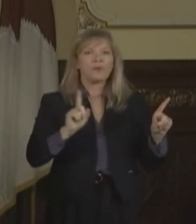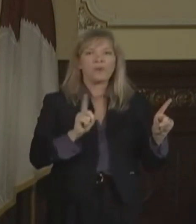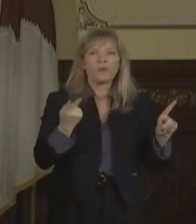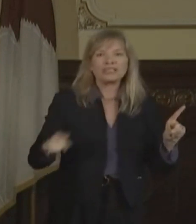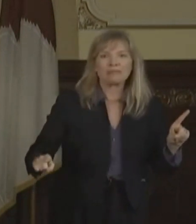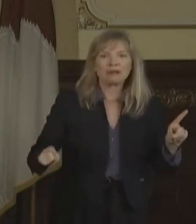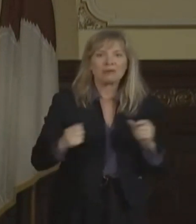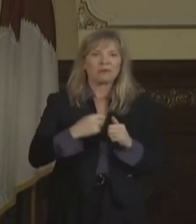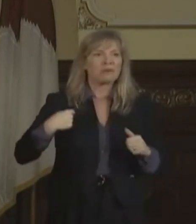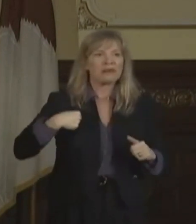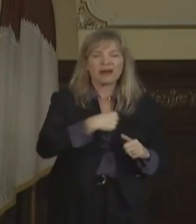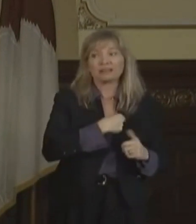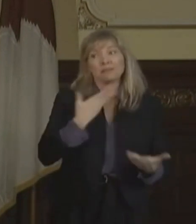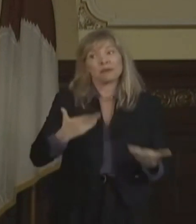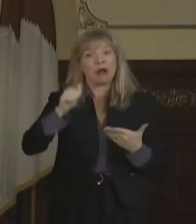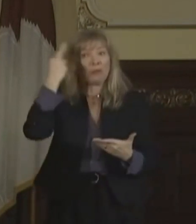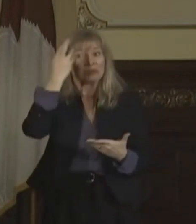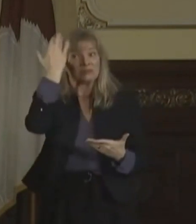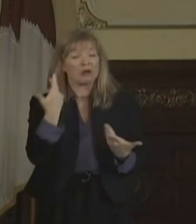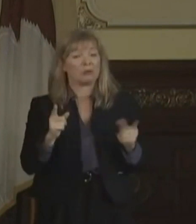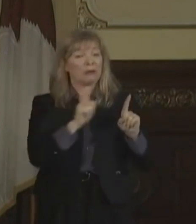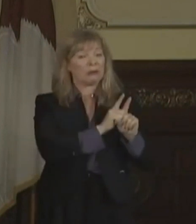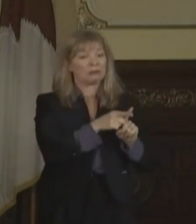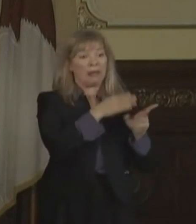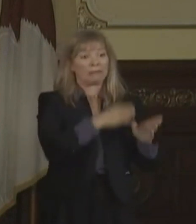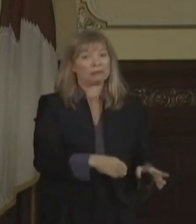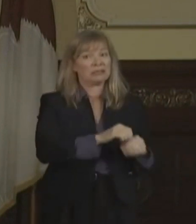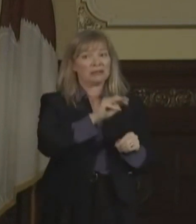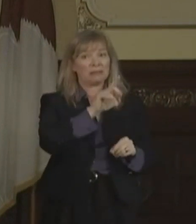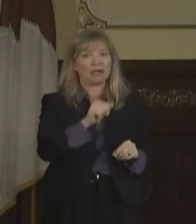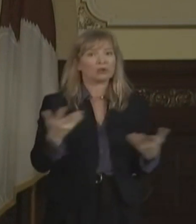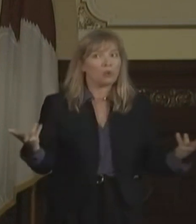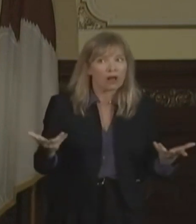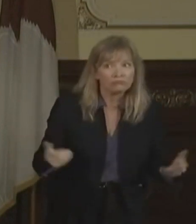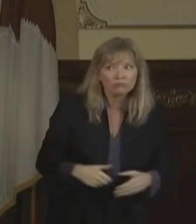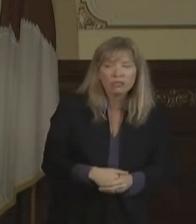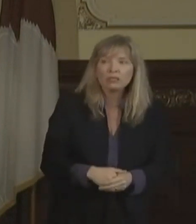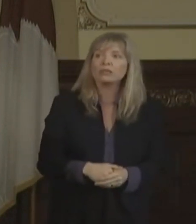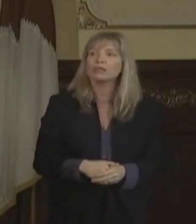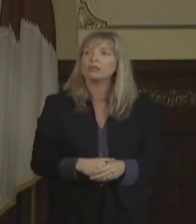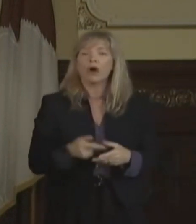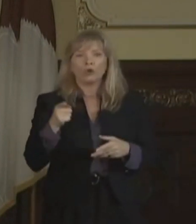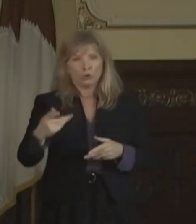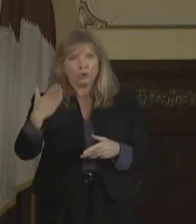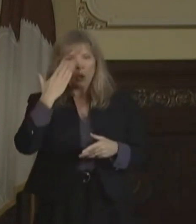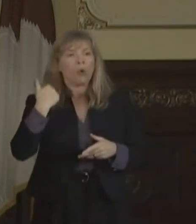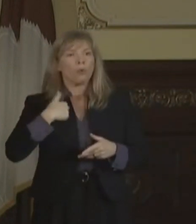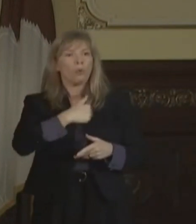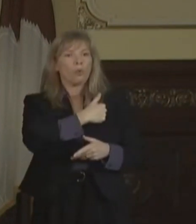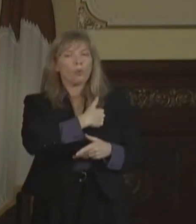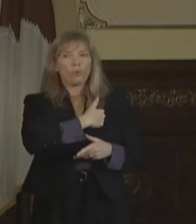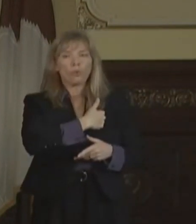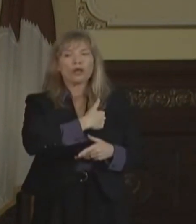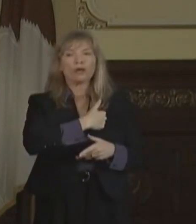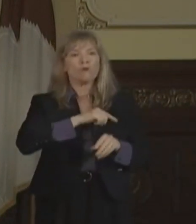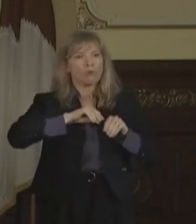Where are we? There may be other reasons for that, Bruce. Yeah. Where are we? Yeah. Well, you know, we've put out what